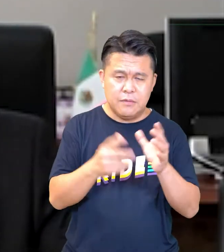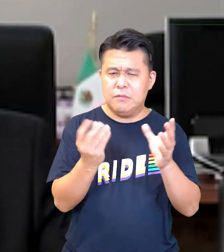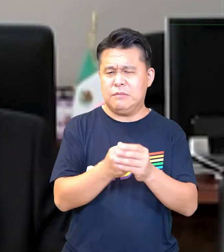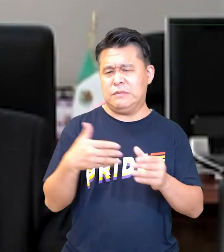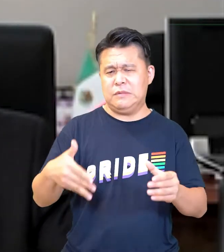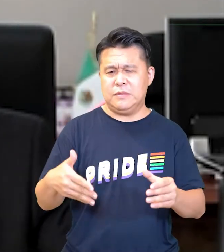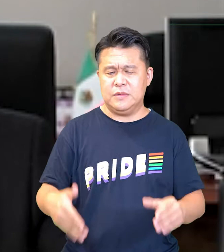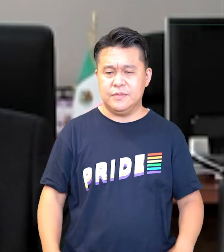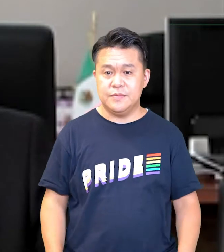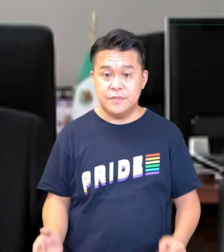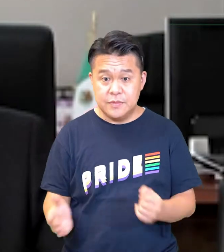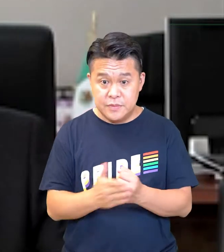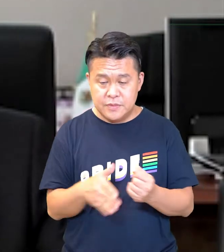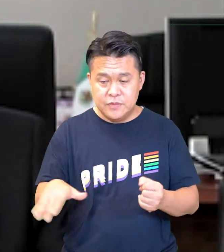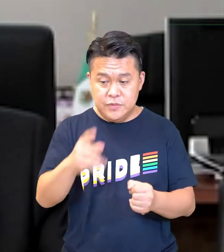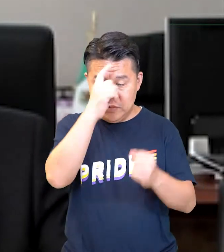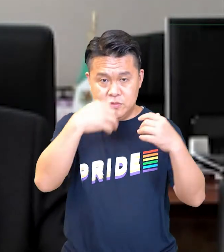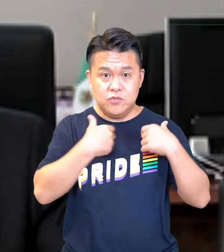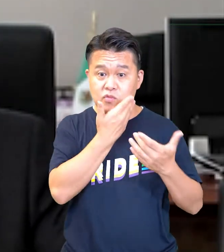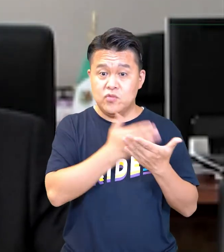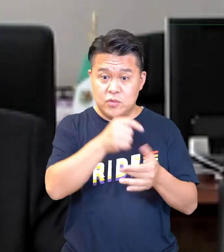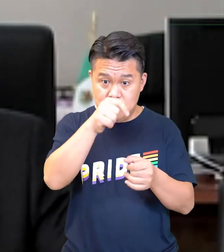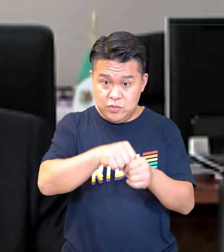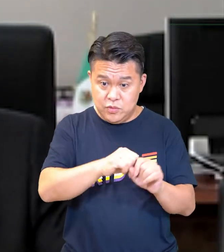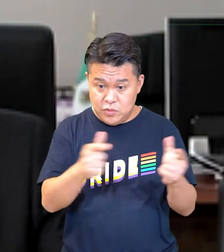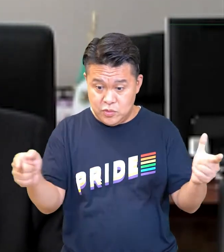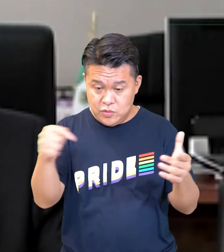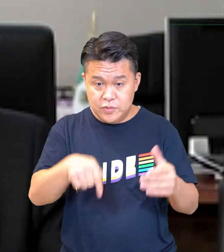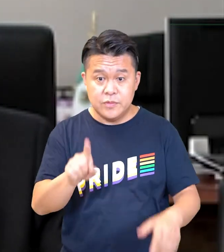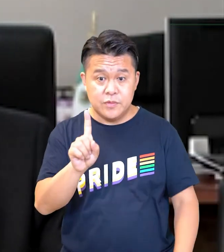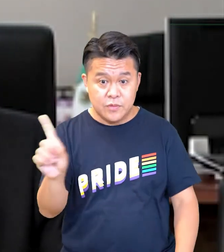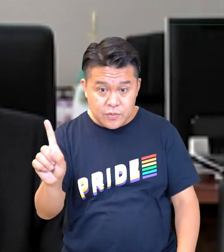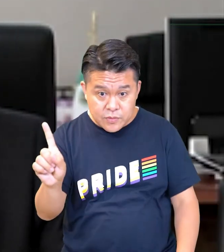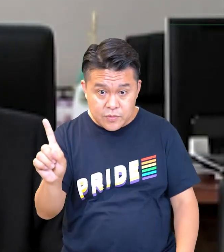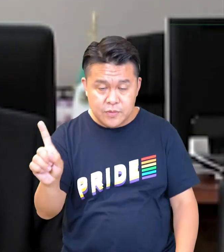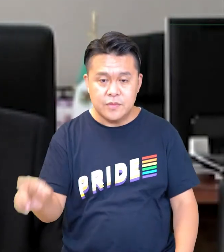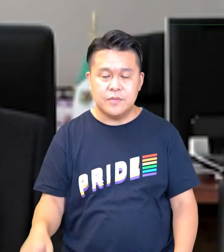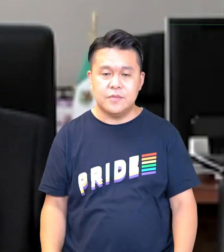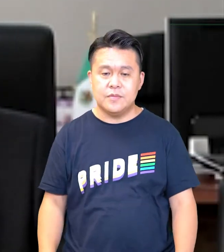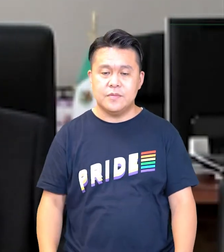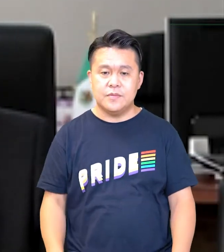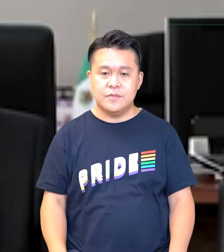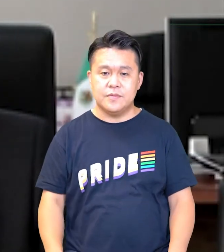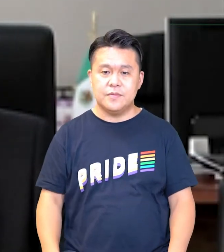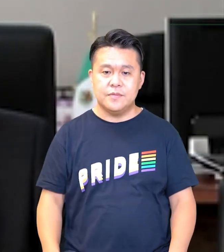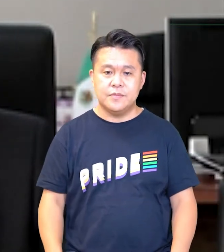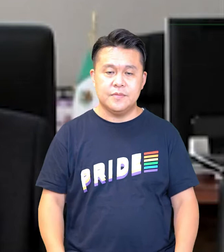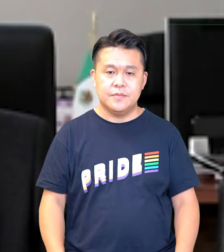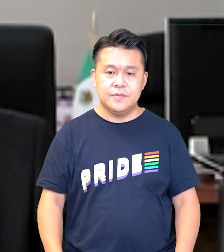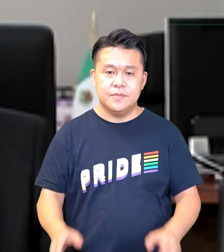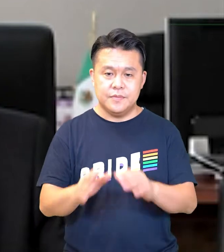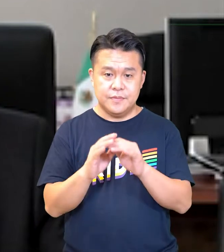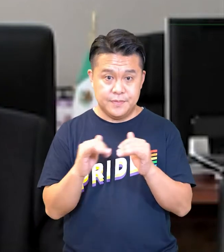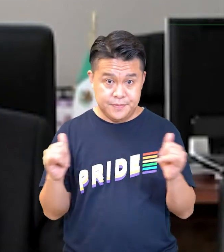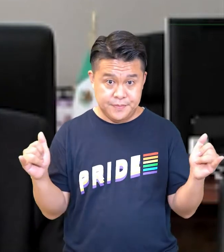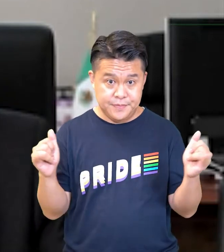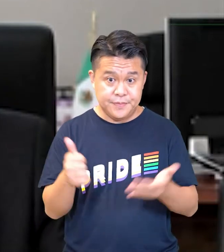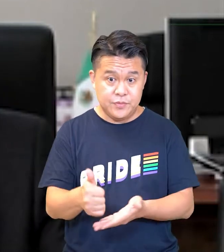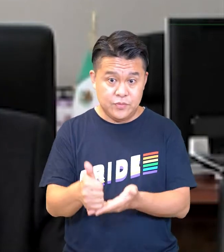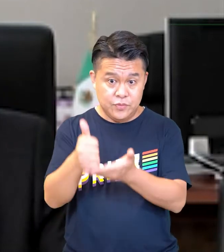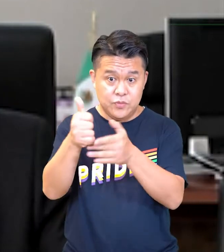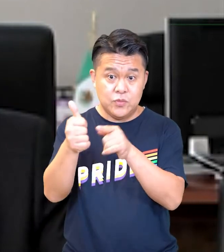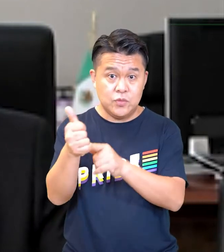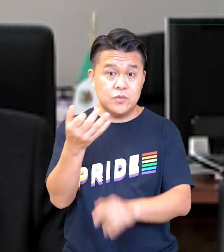and therefore one of the main goals of the Mexican government currently is to